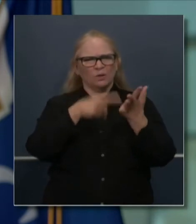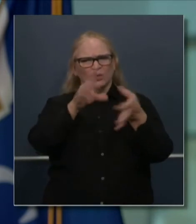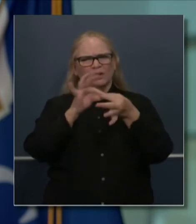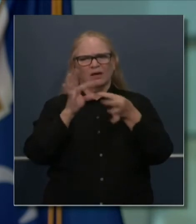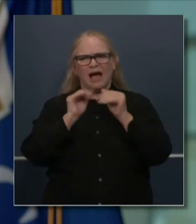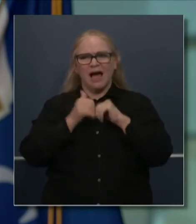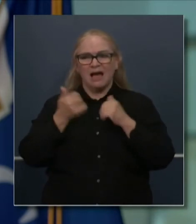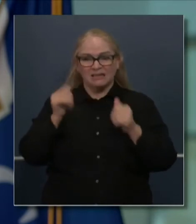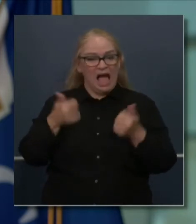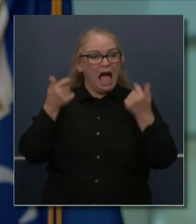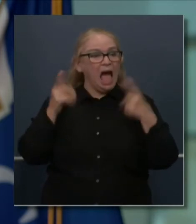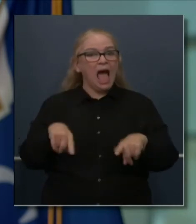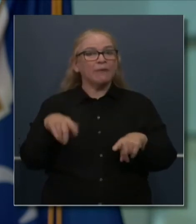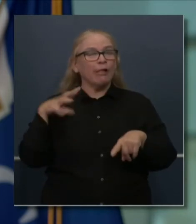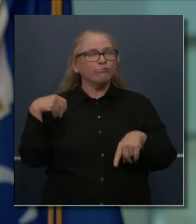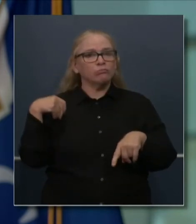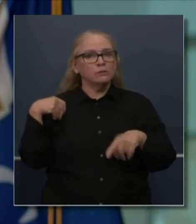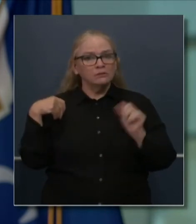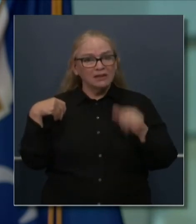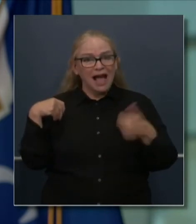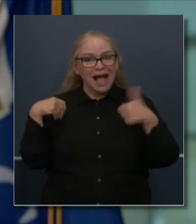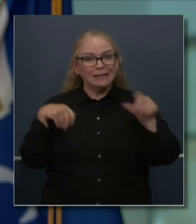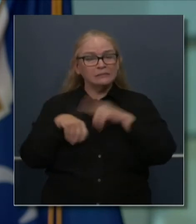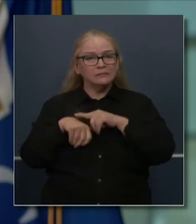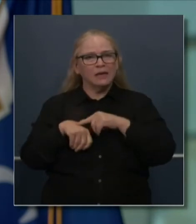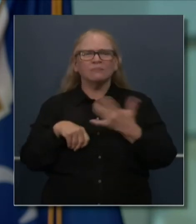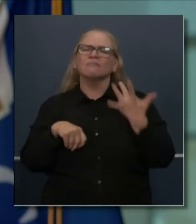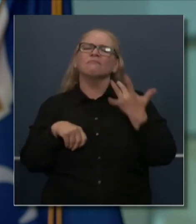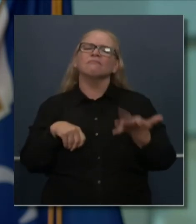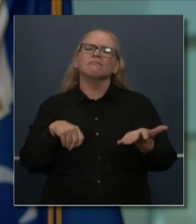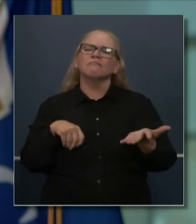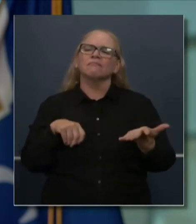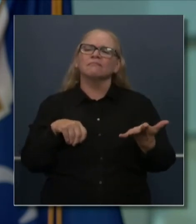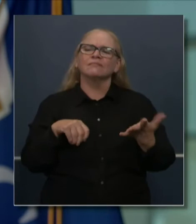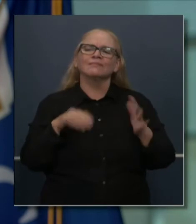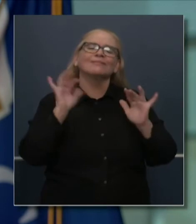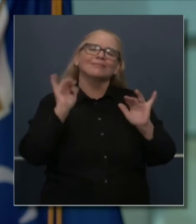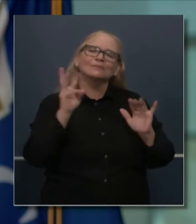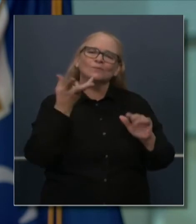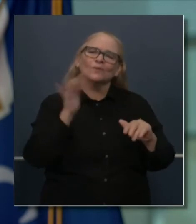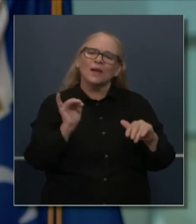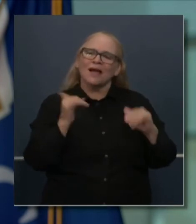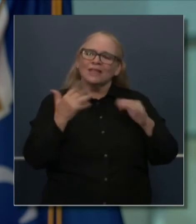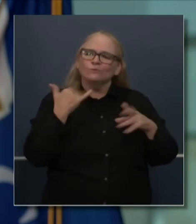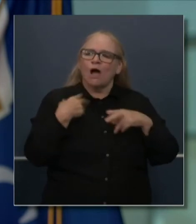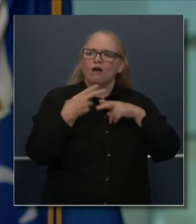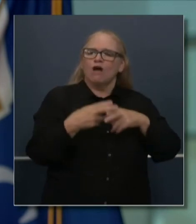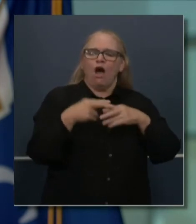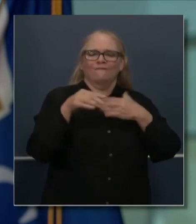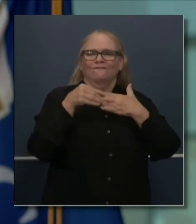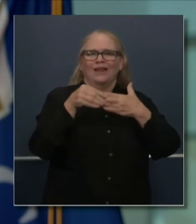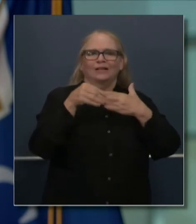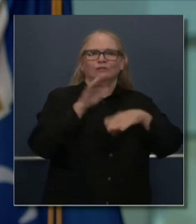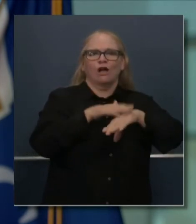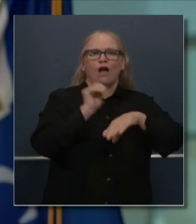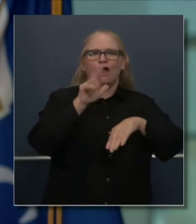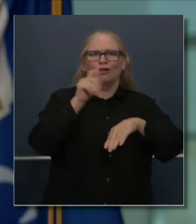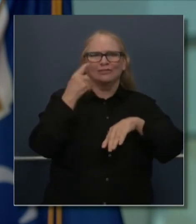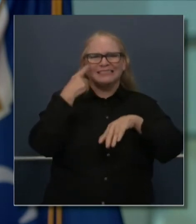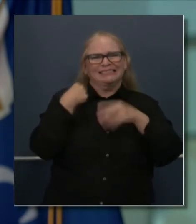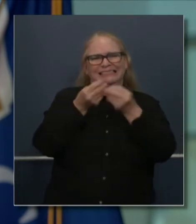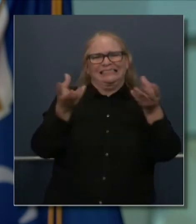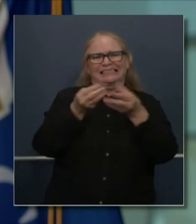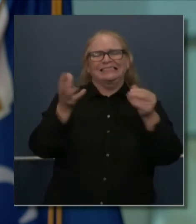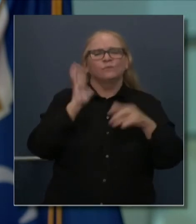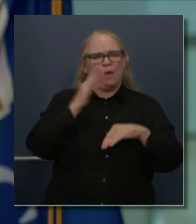no, we're telling them it's exactly what this presentation's all about. It's why we have a Flex Alert out. We were, as I said a moment